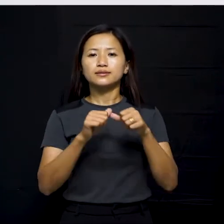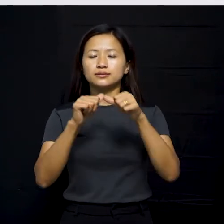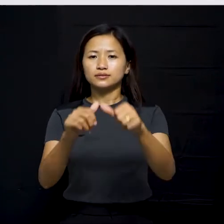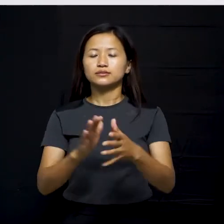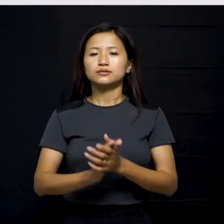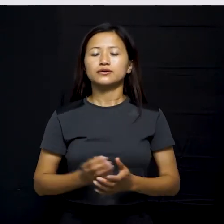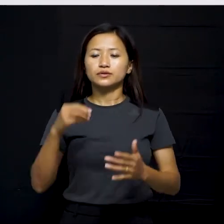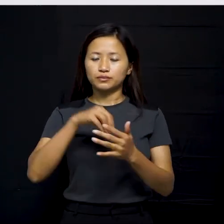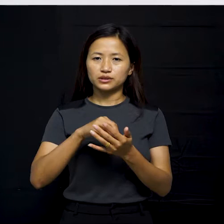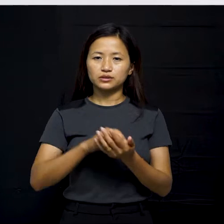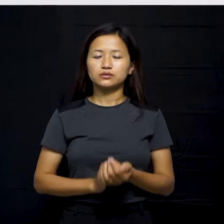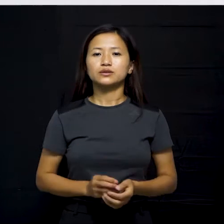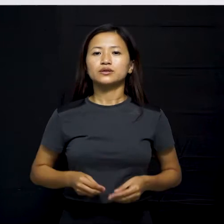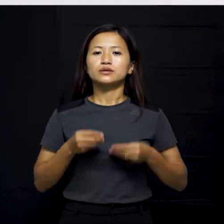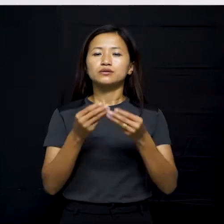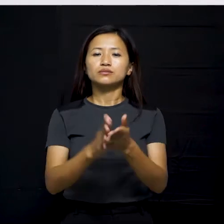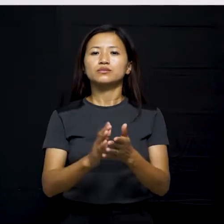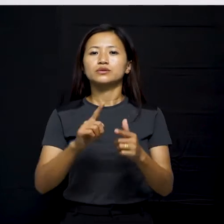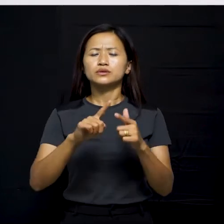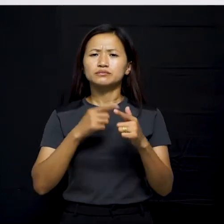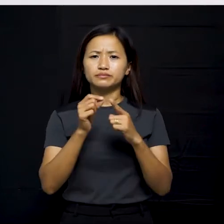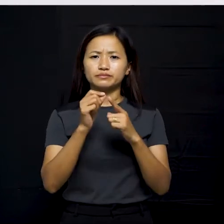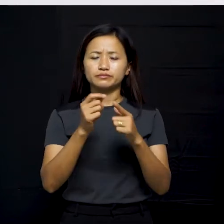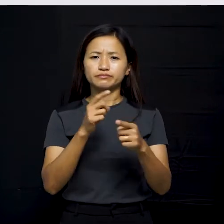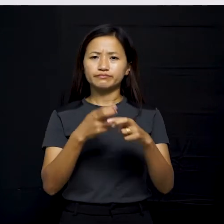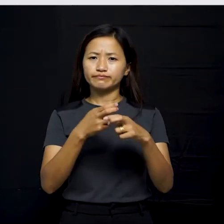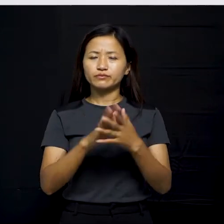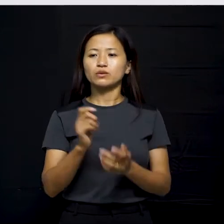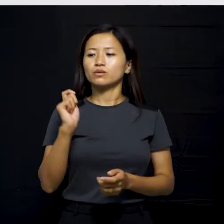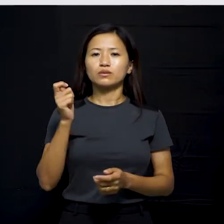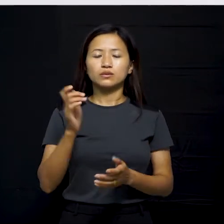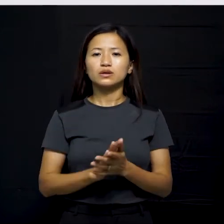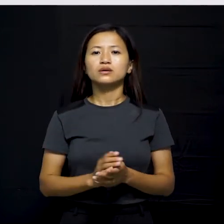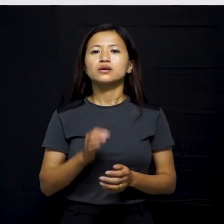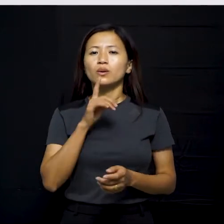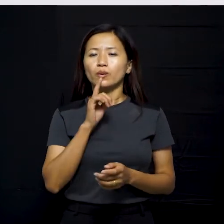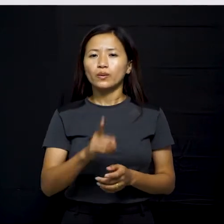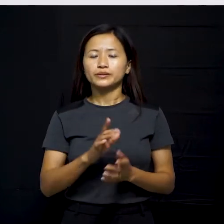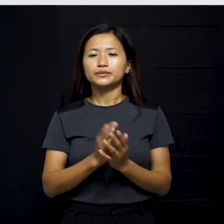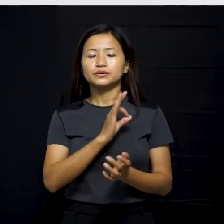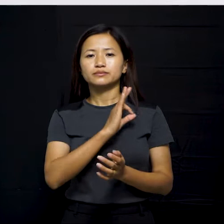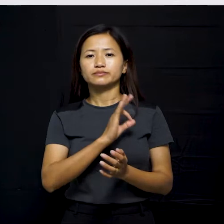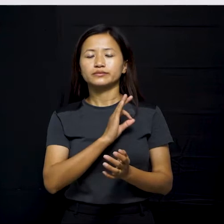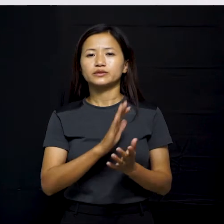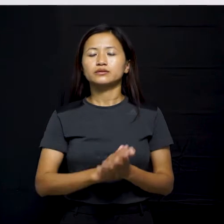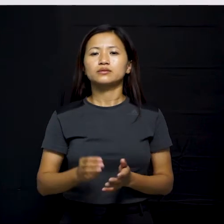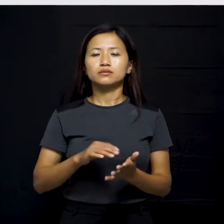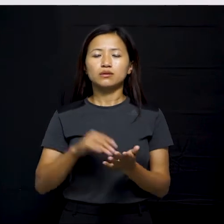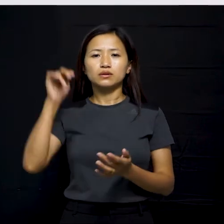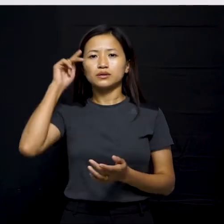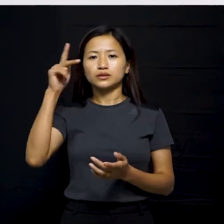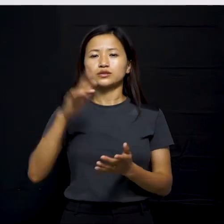I've mentioned, I'm going to give you a project work, which will be quite interesting, and this will give you a lot of knowledge about